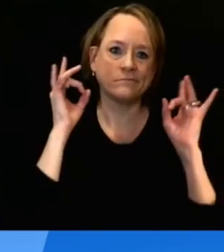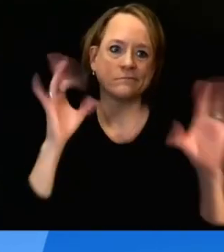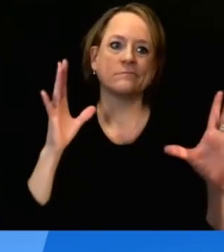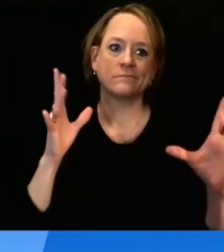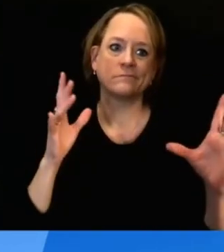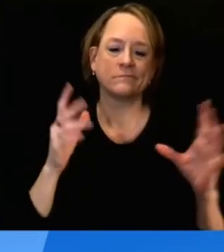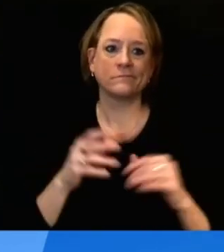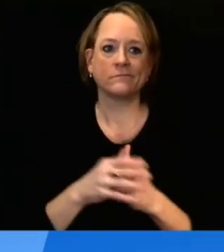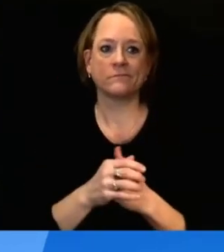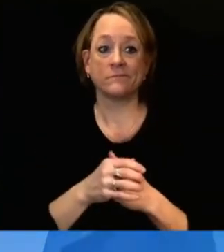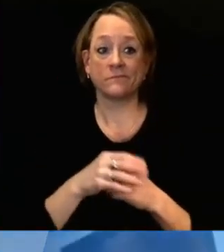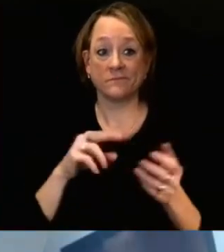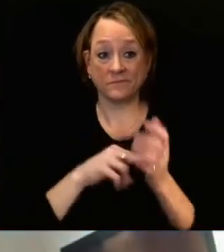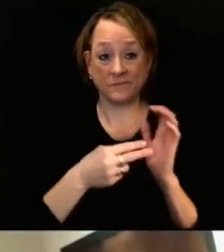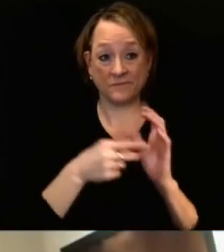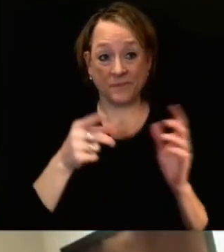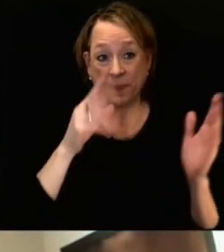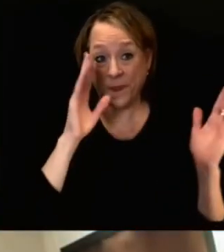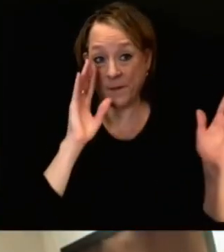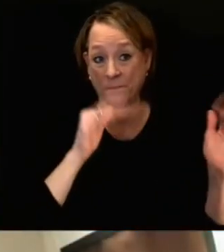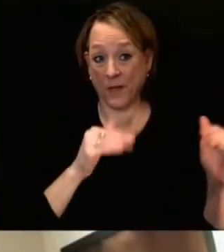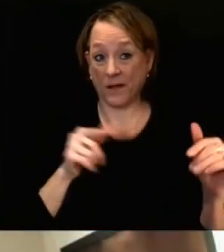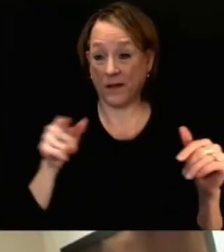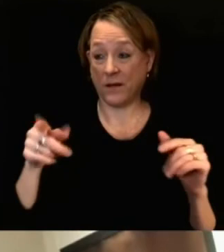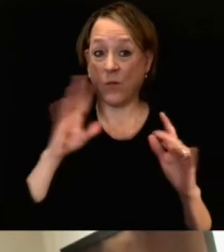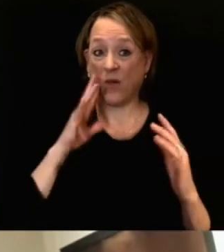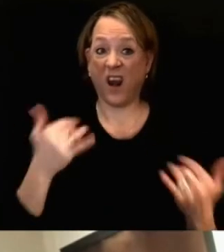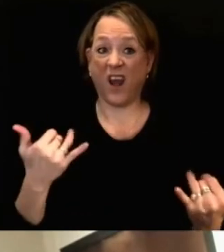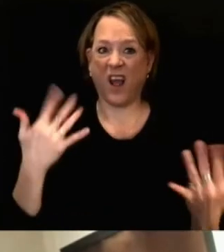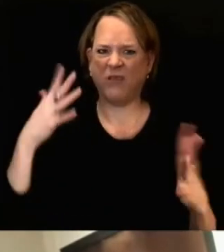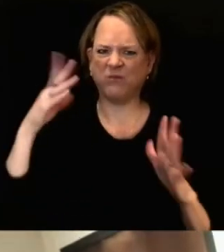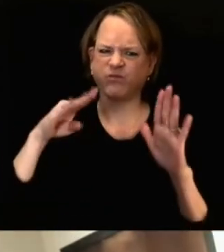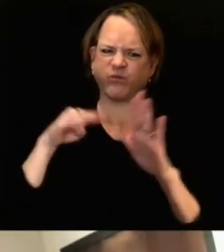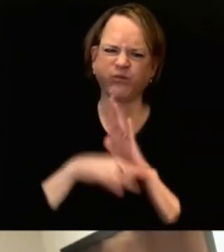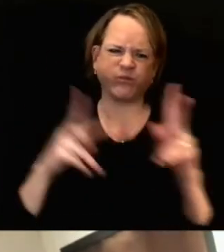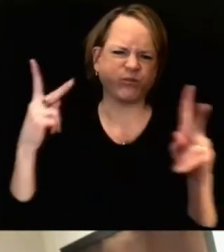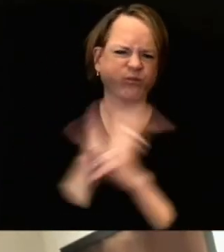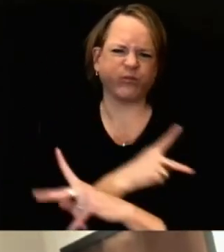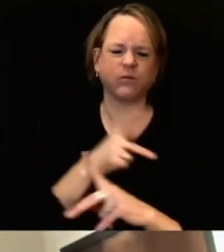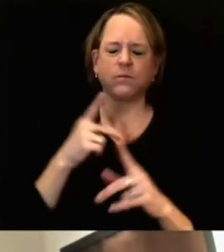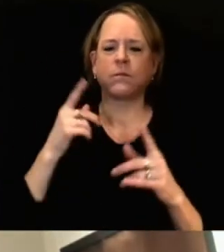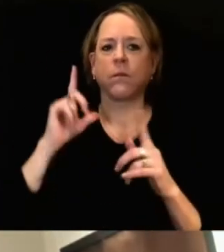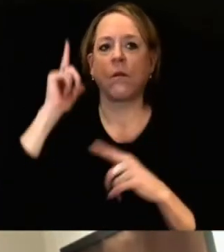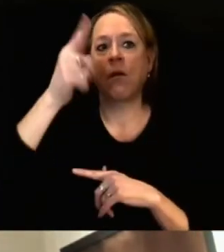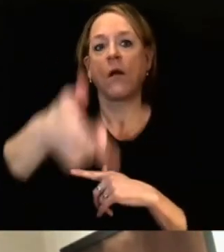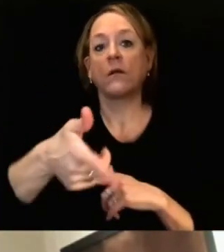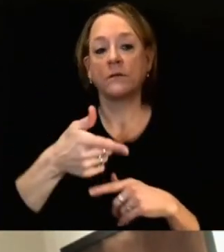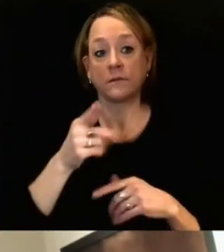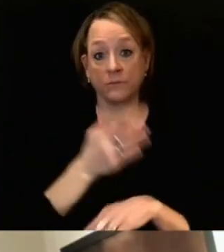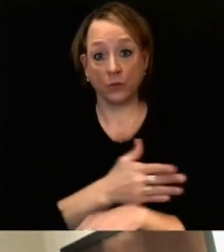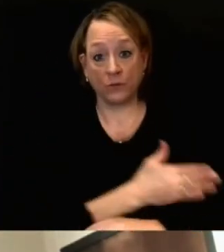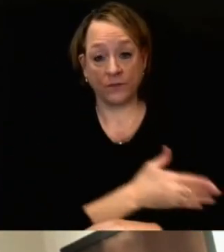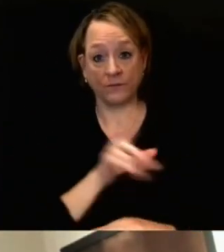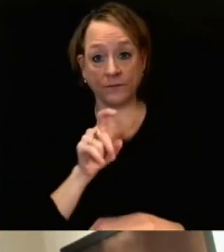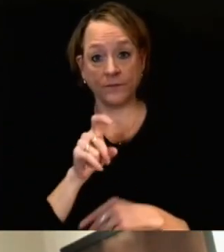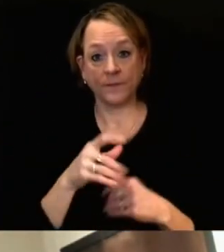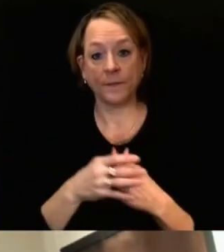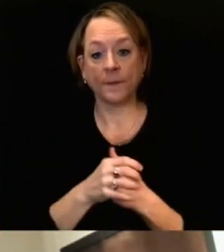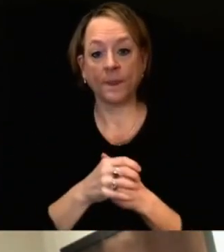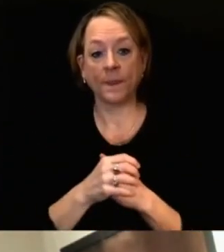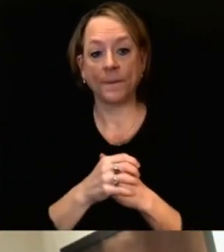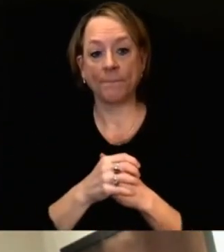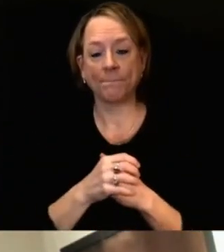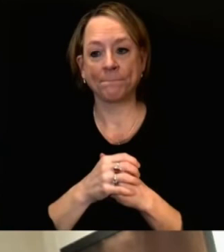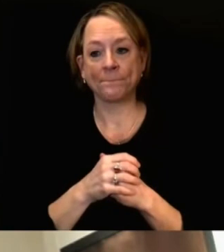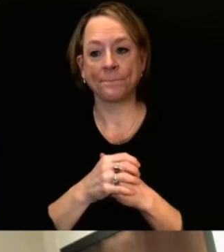So my view, and Tracy, you're welcome to share your emotional response as well. But no, I think that